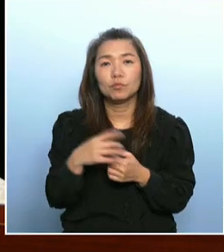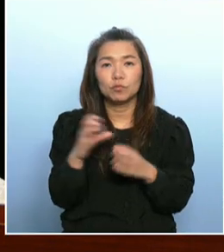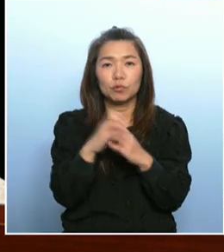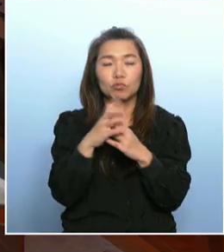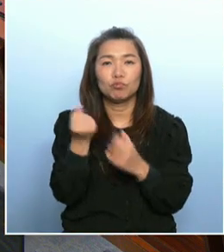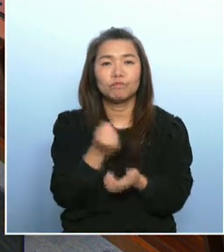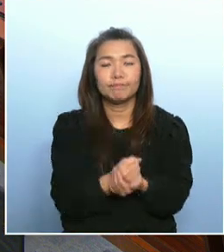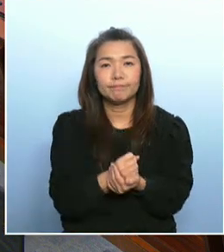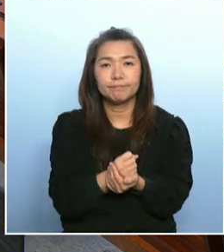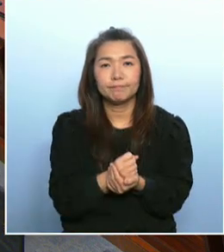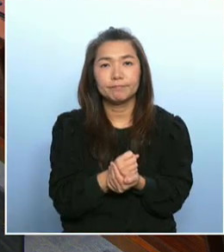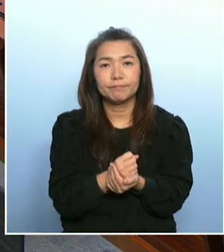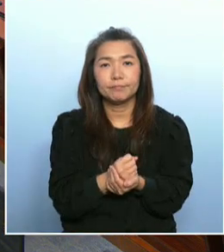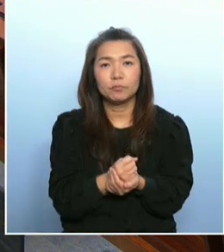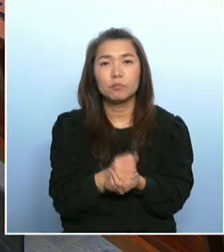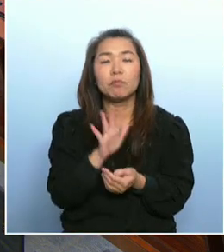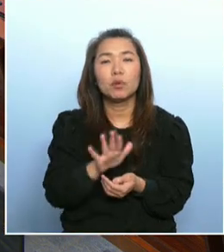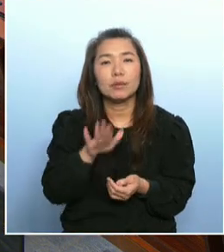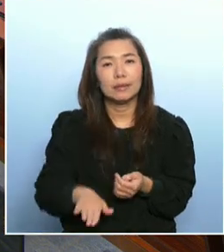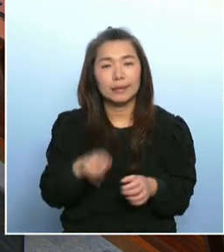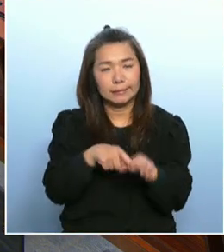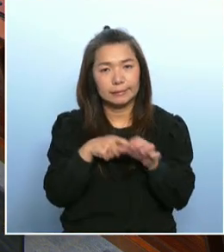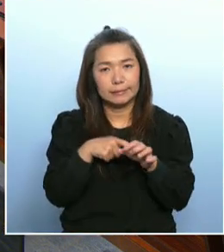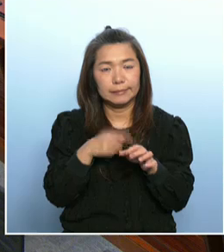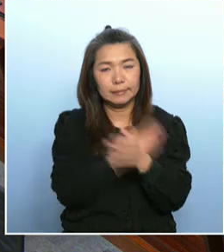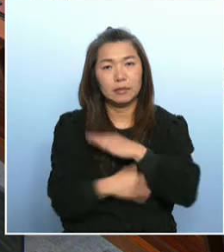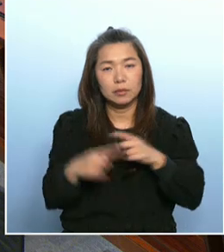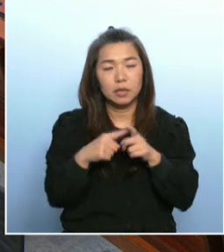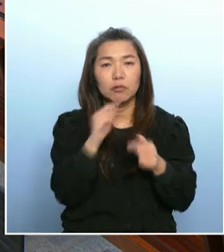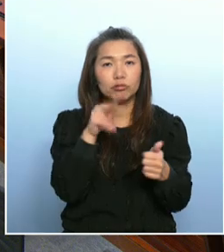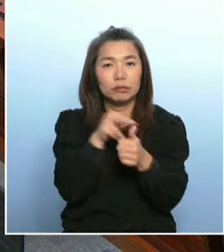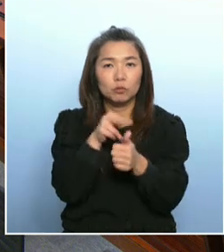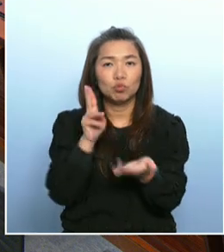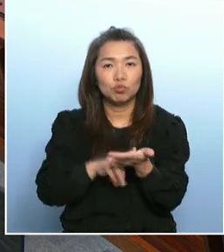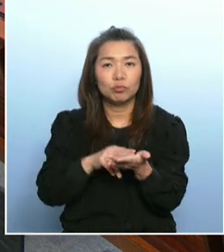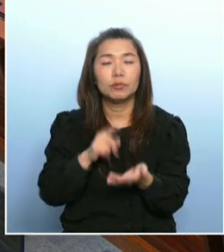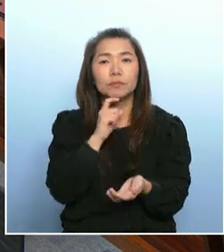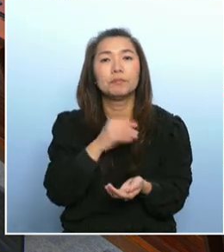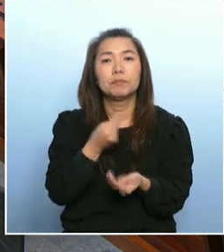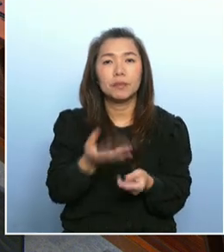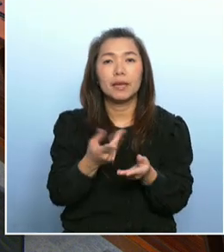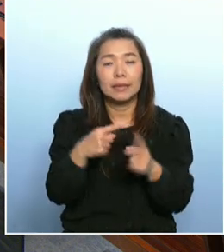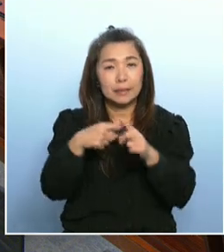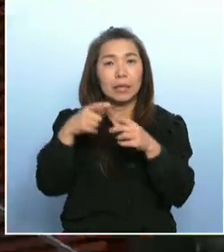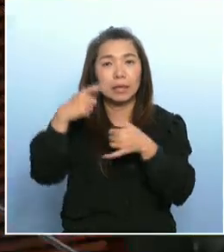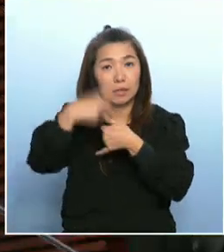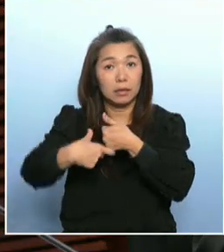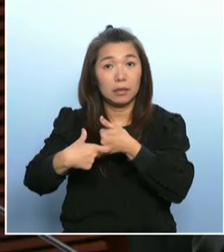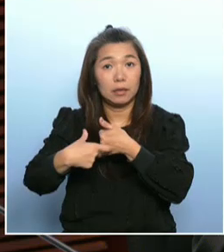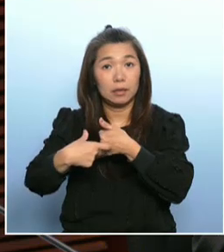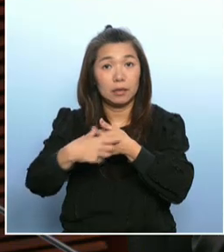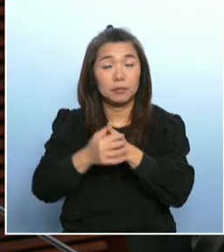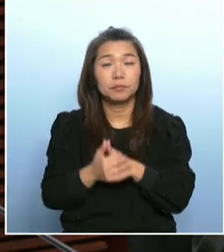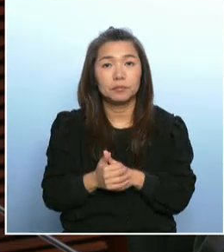you. The Assistant Director, please. We offer living allowance for low-income carers of